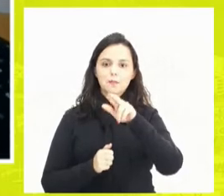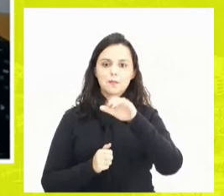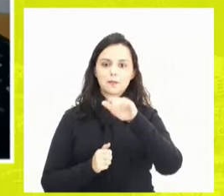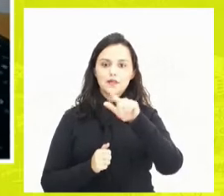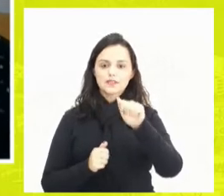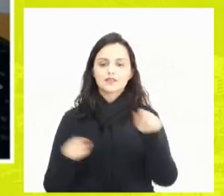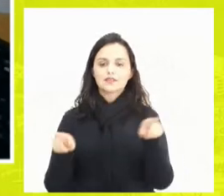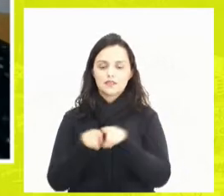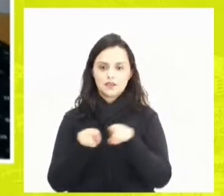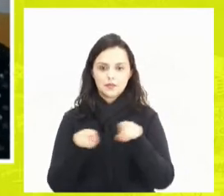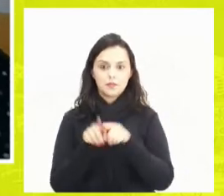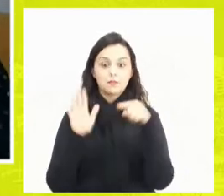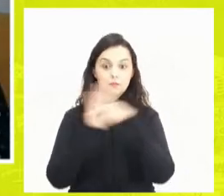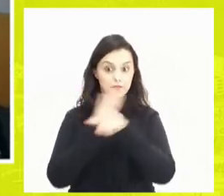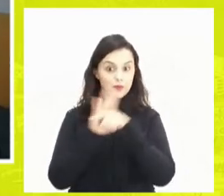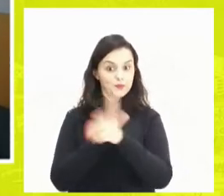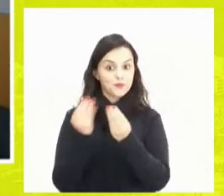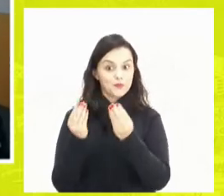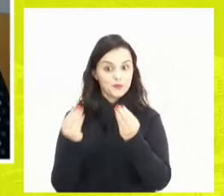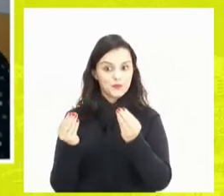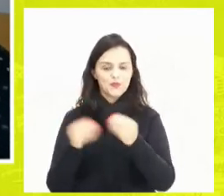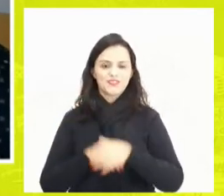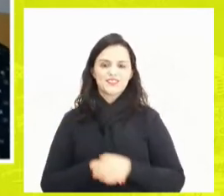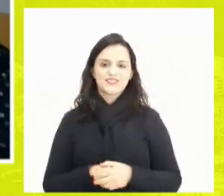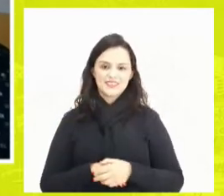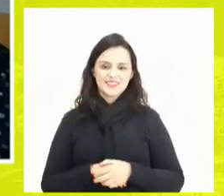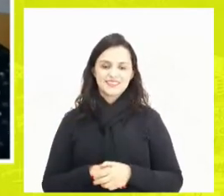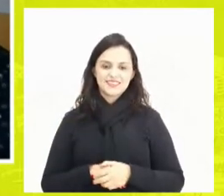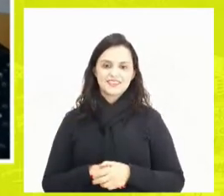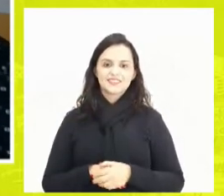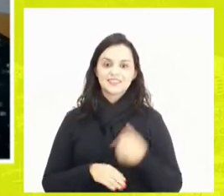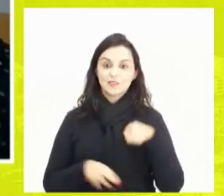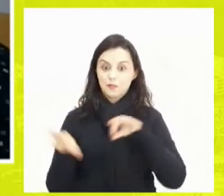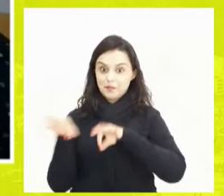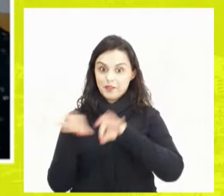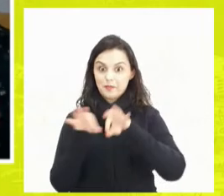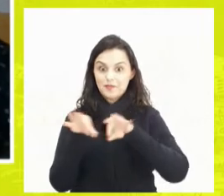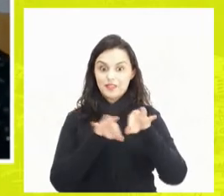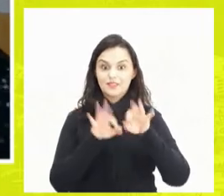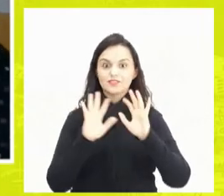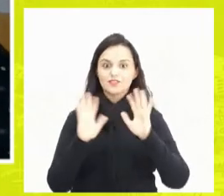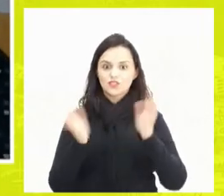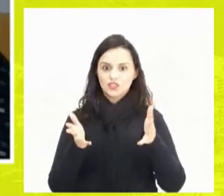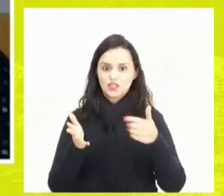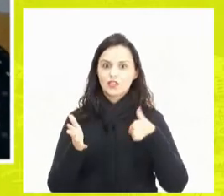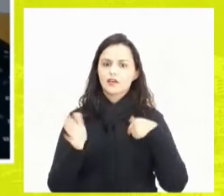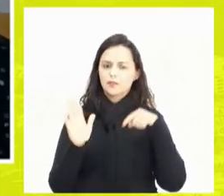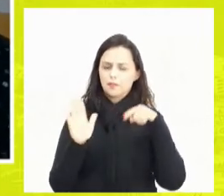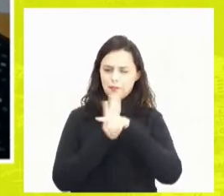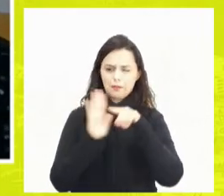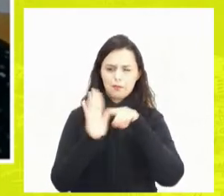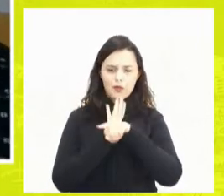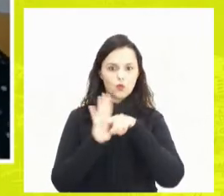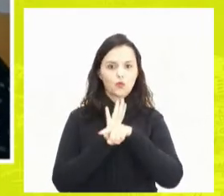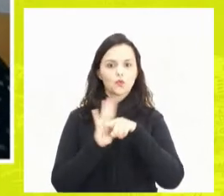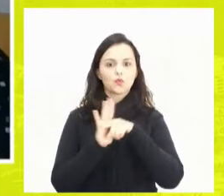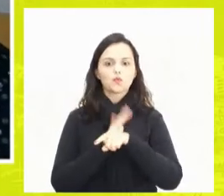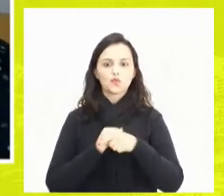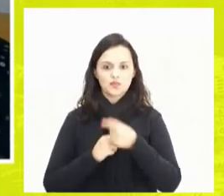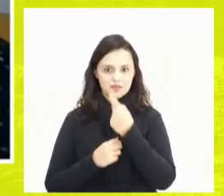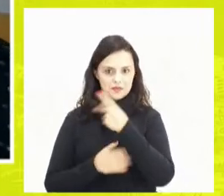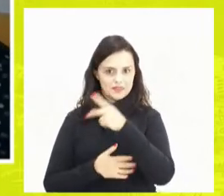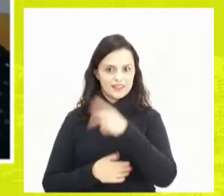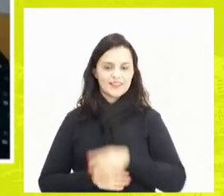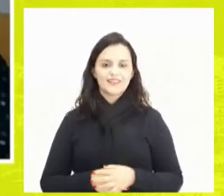questions okay the responsibility is mine right louise i am if you don't engage i am preparing lots and lots of